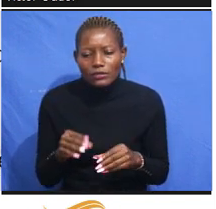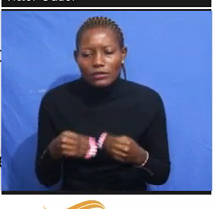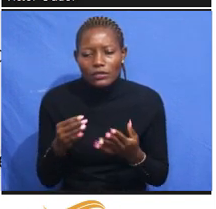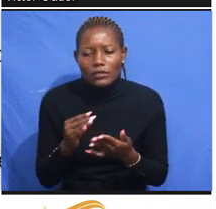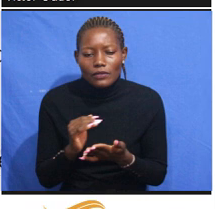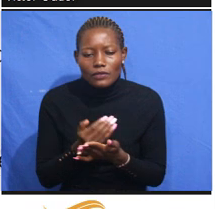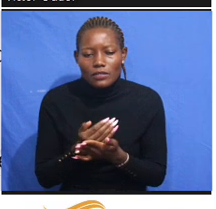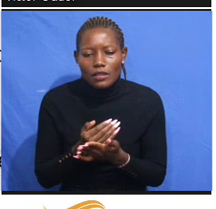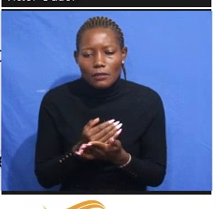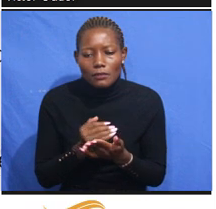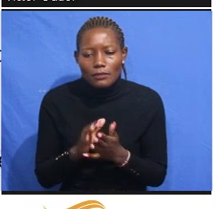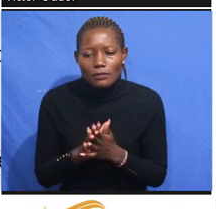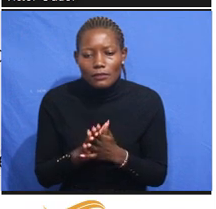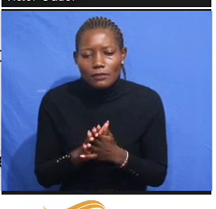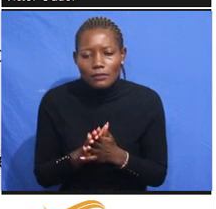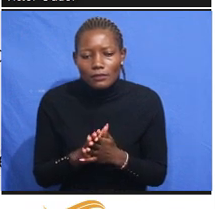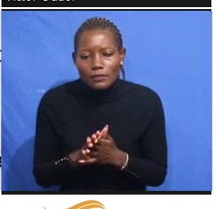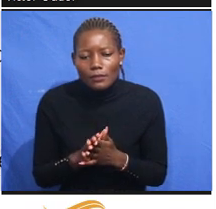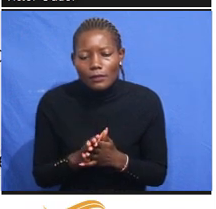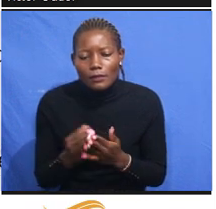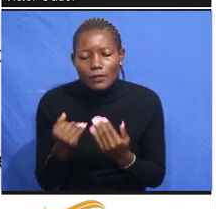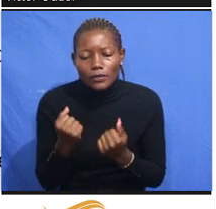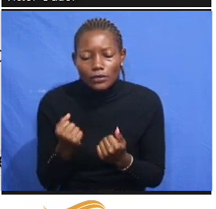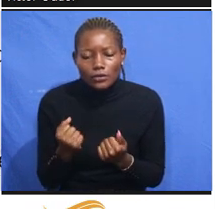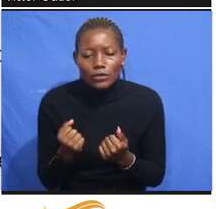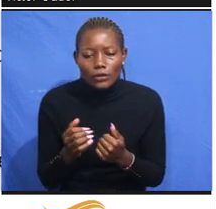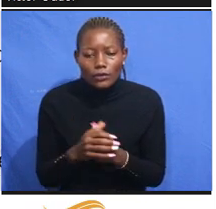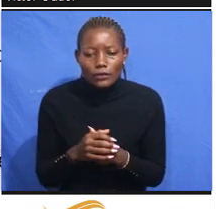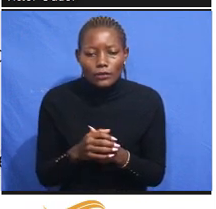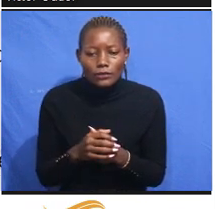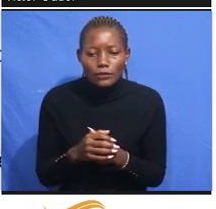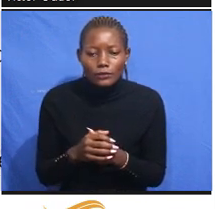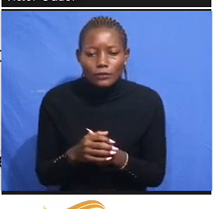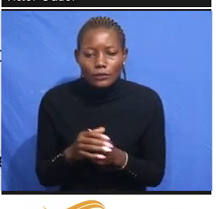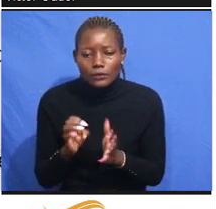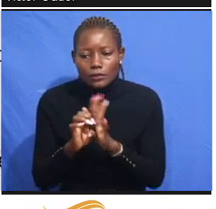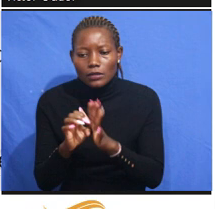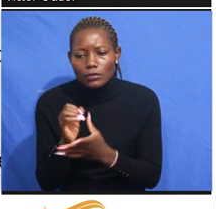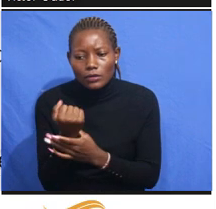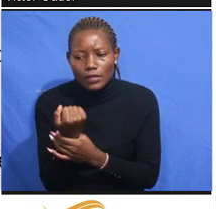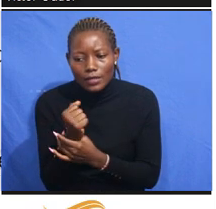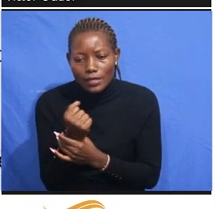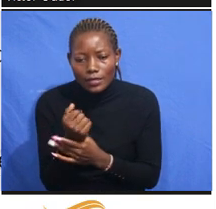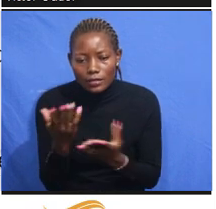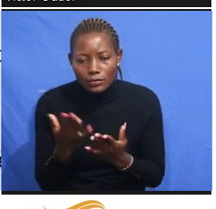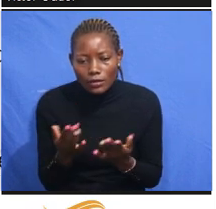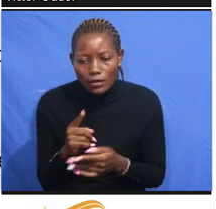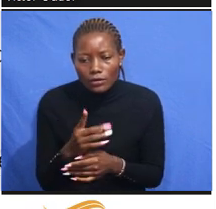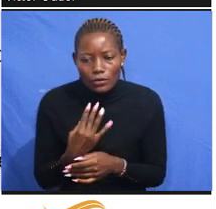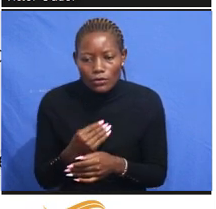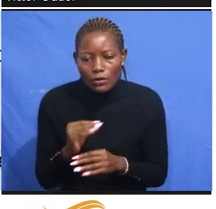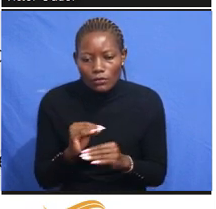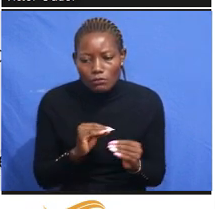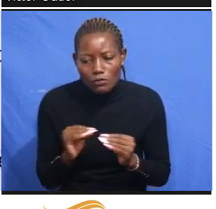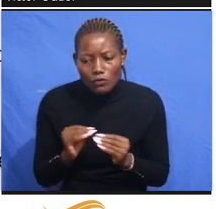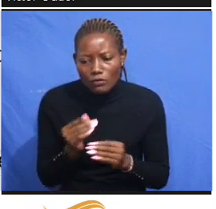degree of stability, especially, for example, at the wrist and at the ankle. where you need some slight degree of